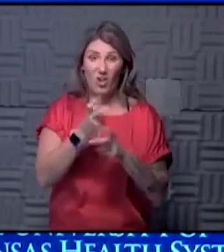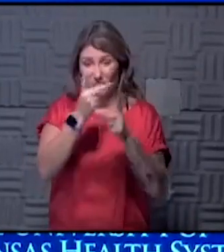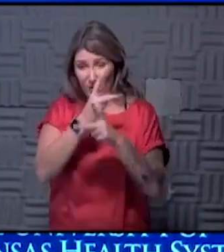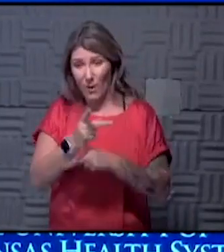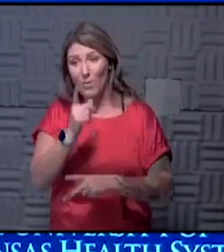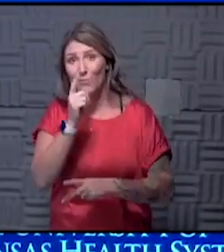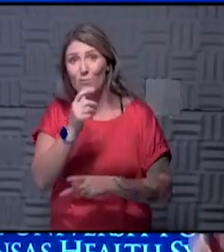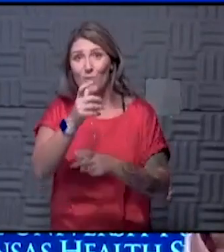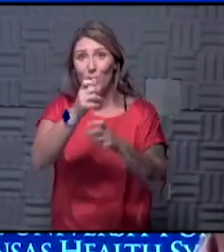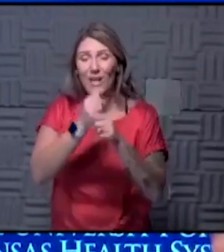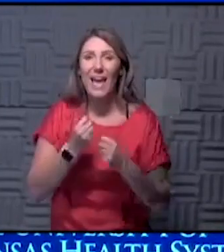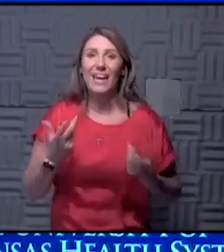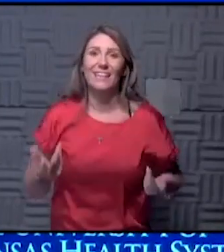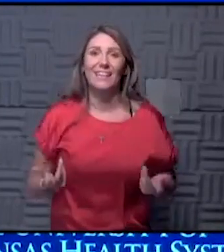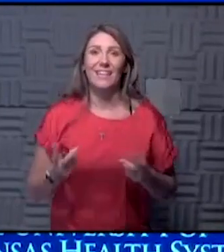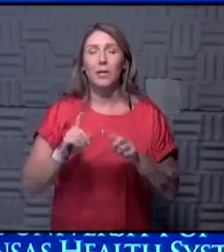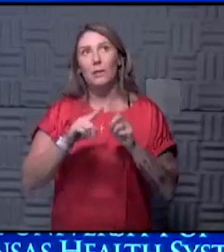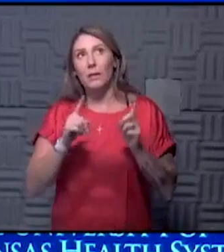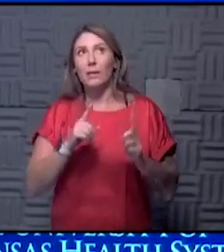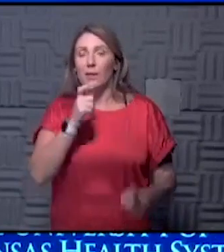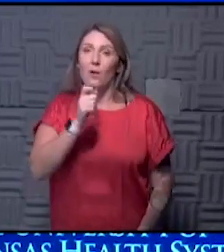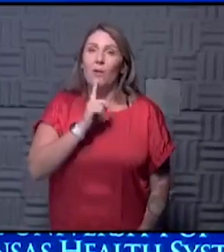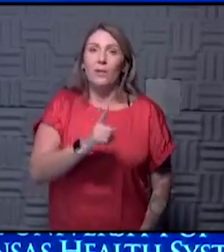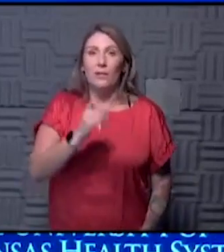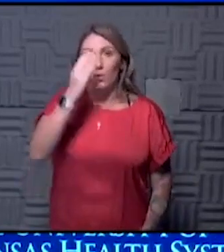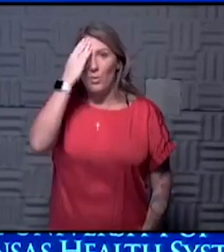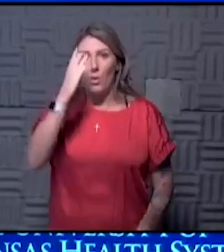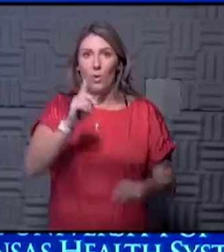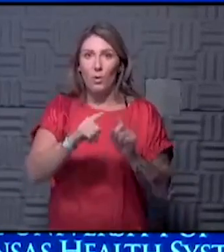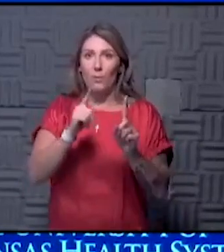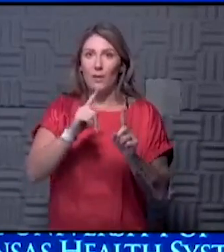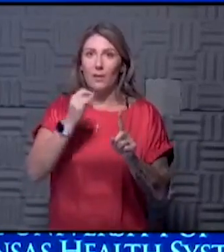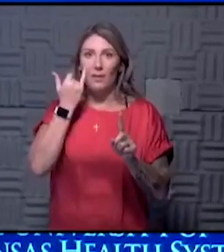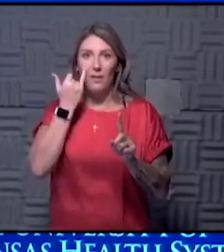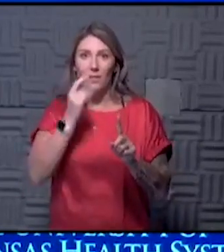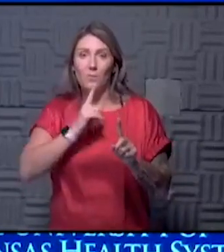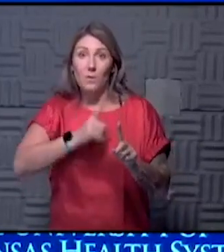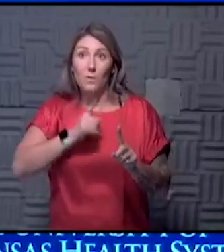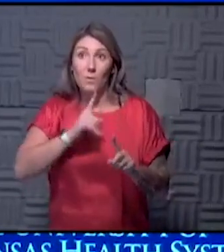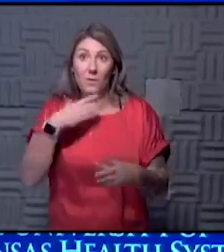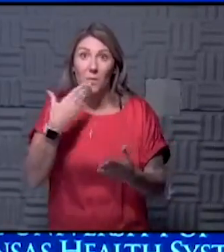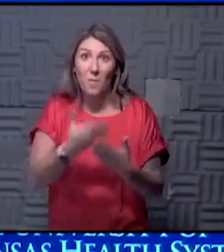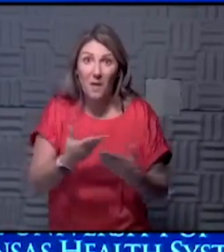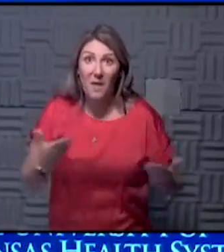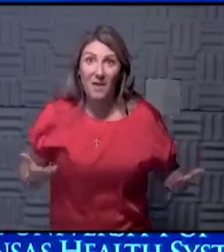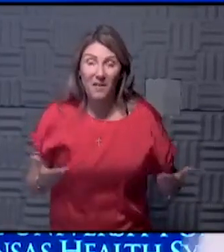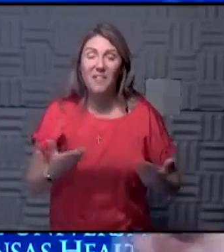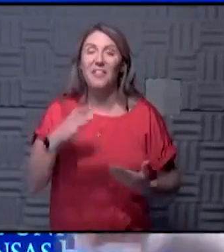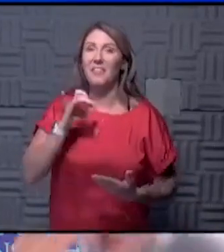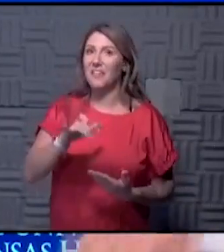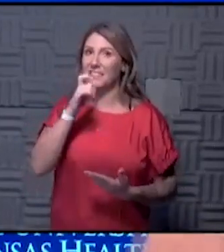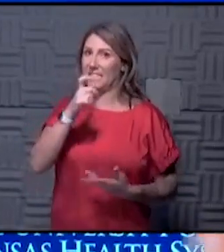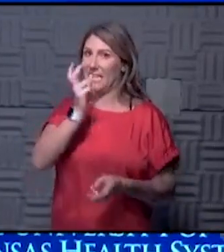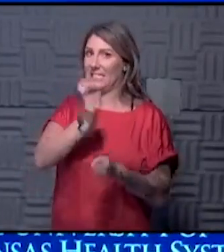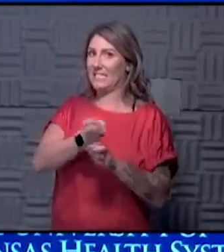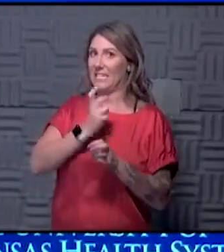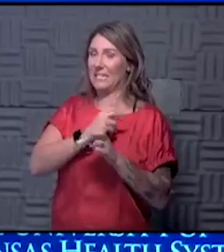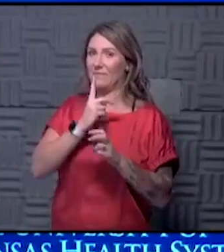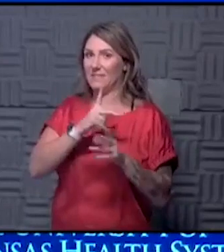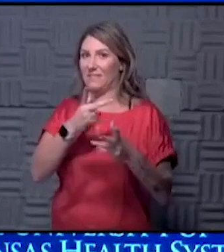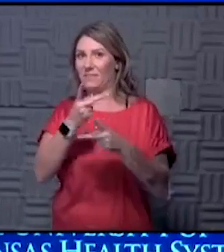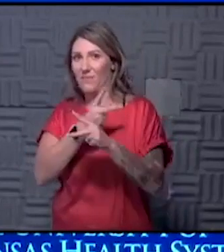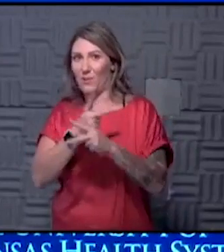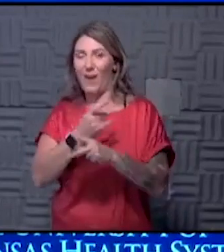you know, just double blind. You don't really know. But when people do really well with something, it's not hard to figure out that they got the drug. And I think that's what we're going to see with these